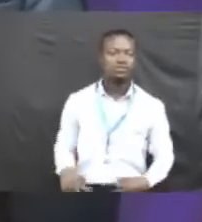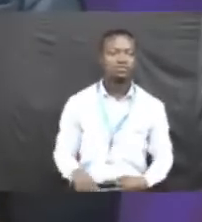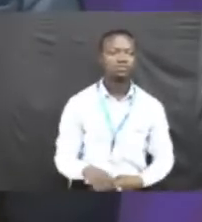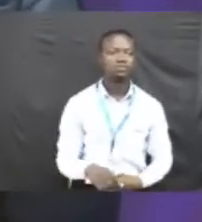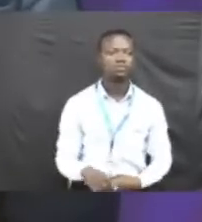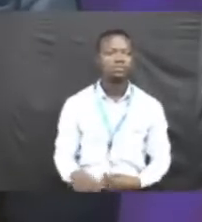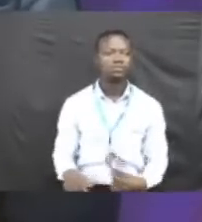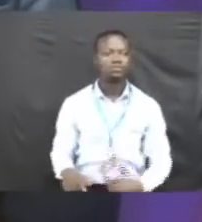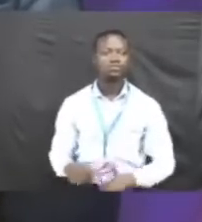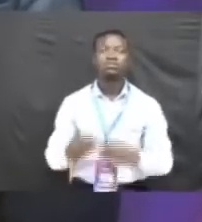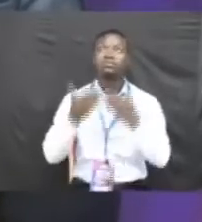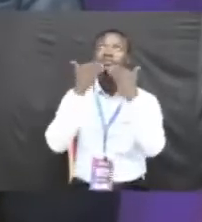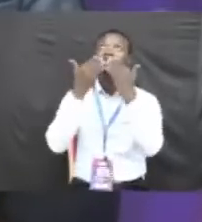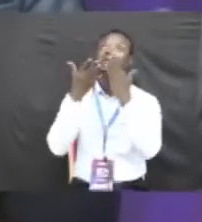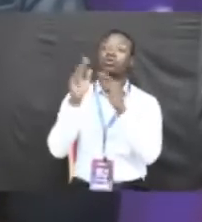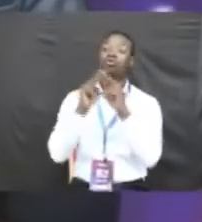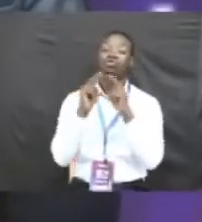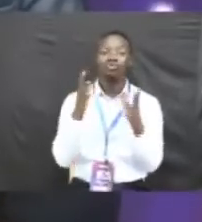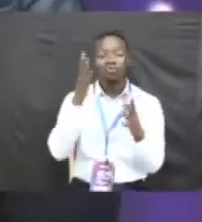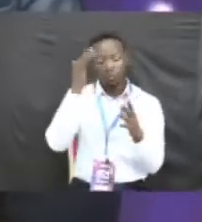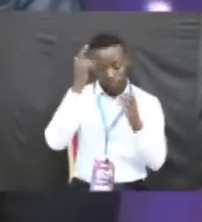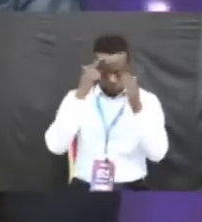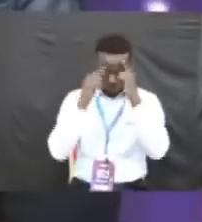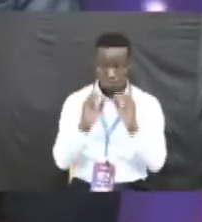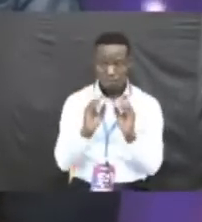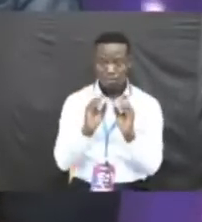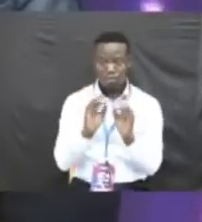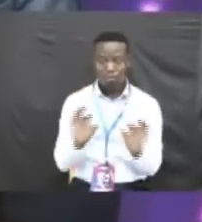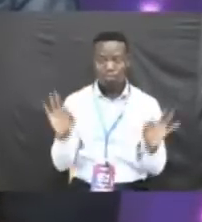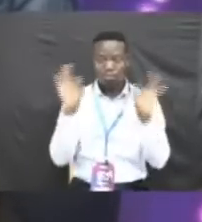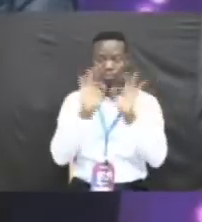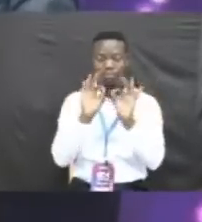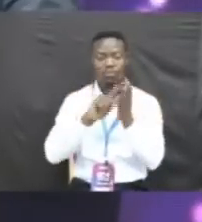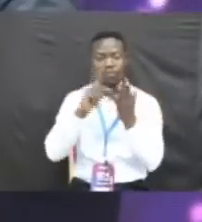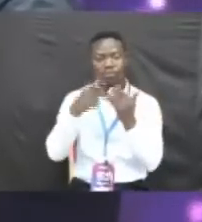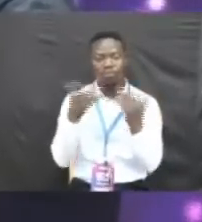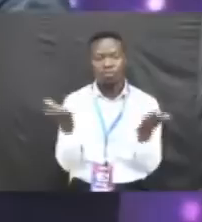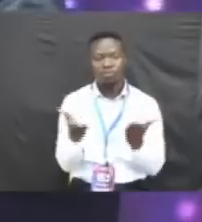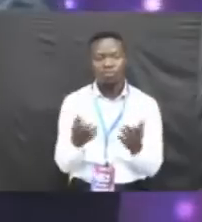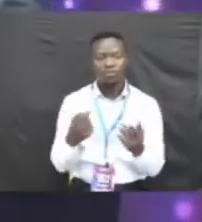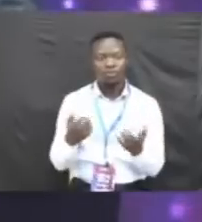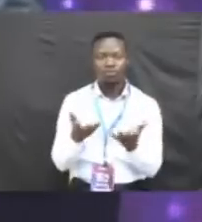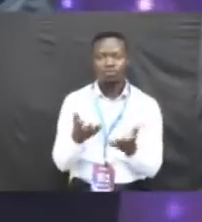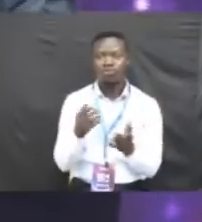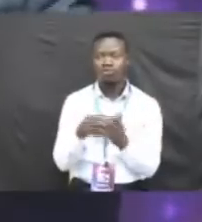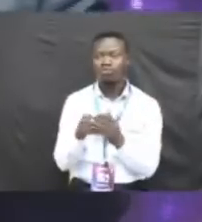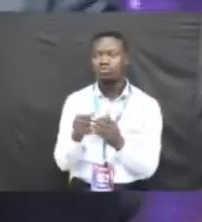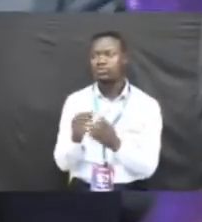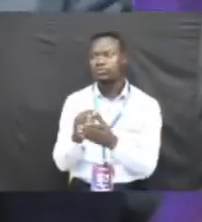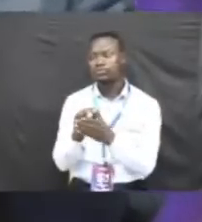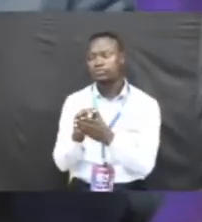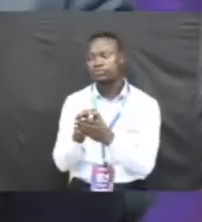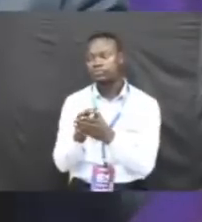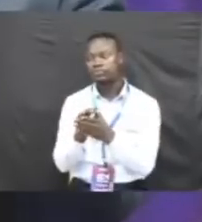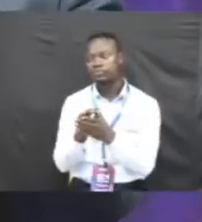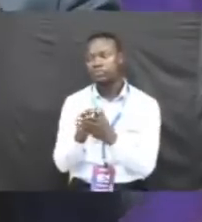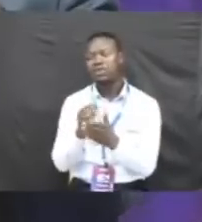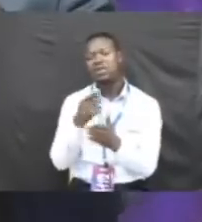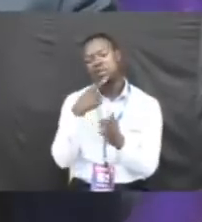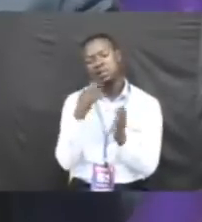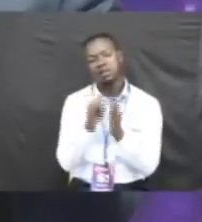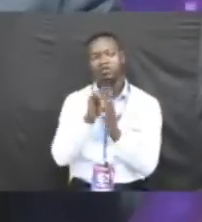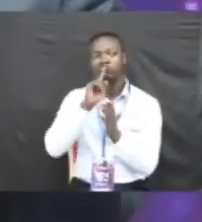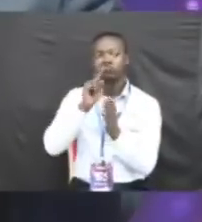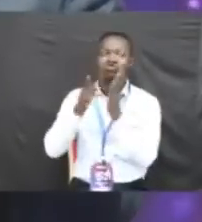We thank God so much for this august occasion and we want to acknowledge that God